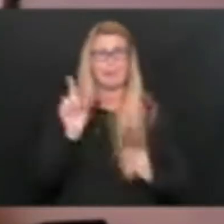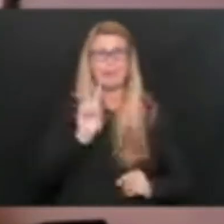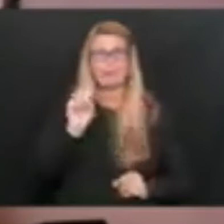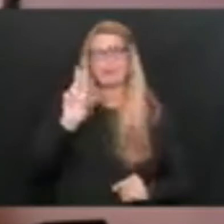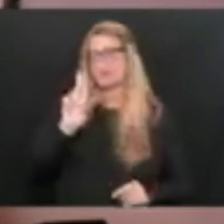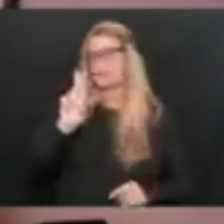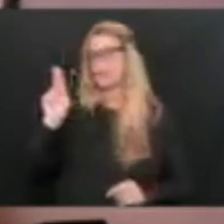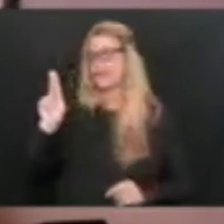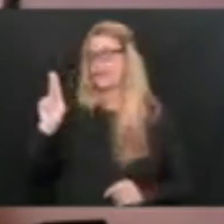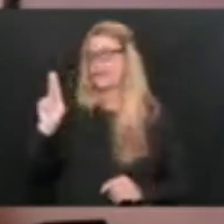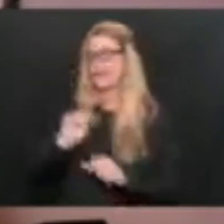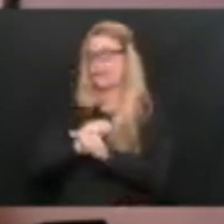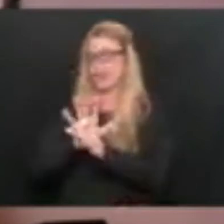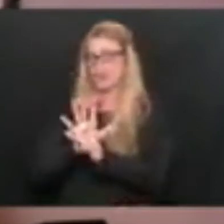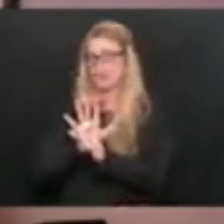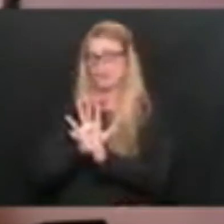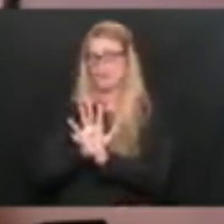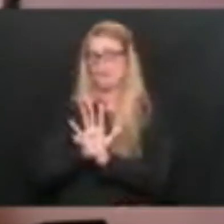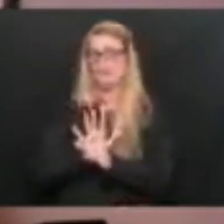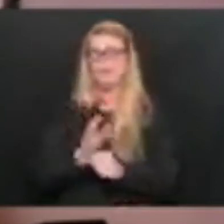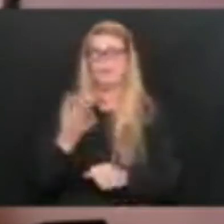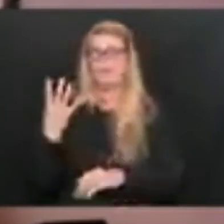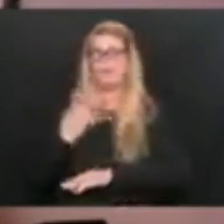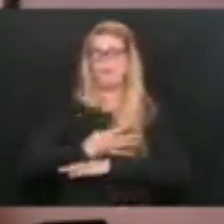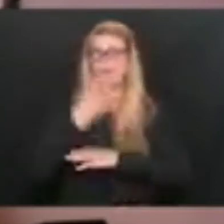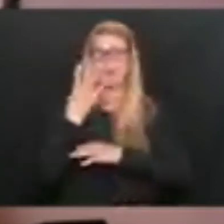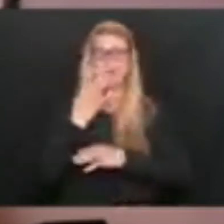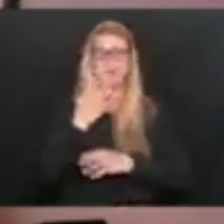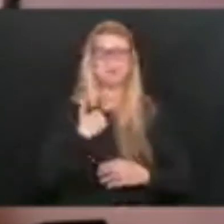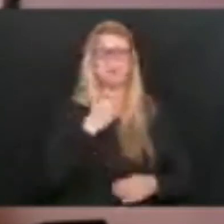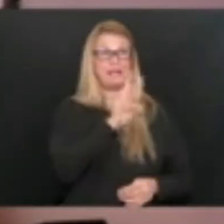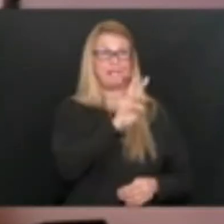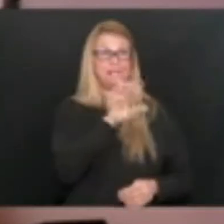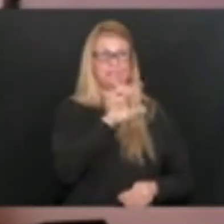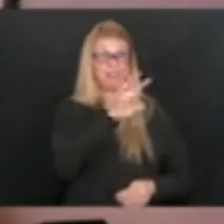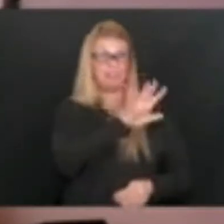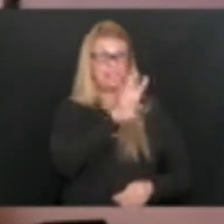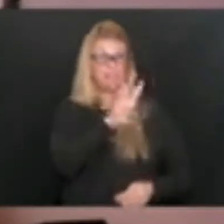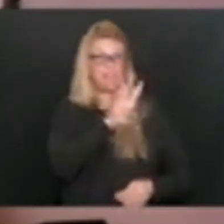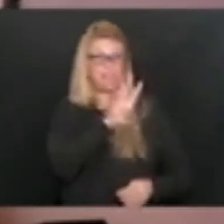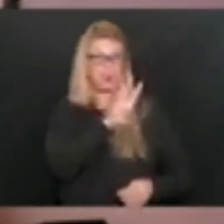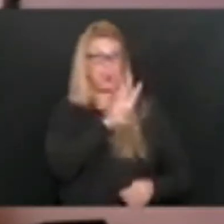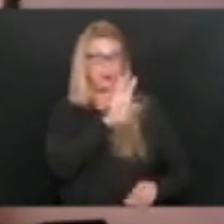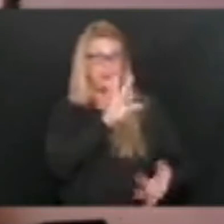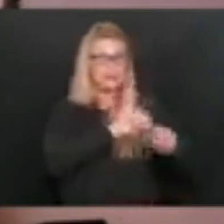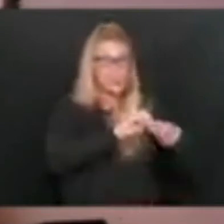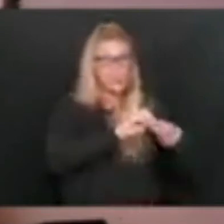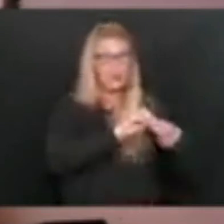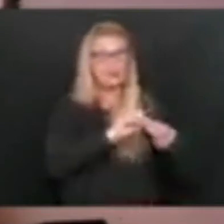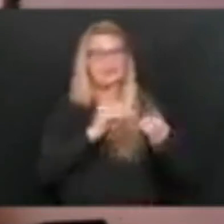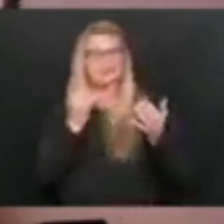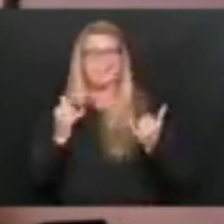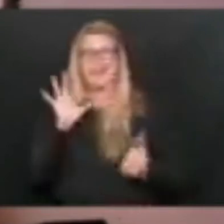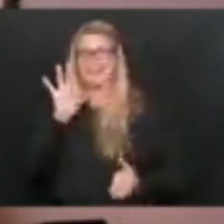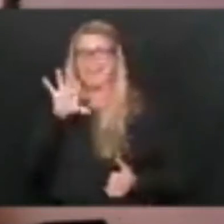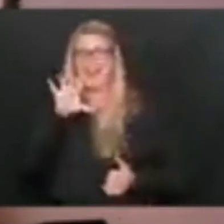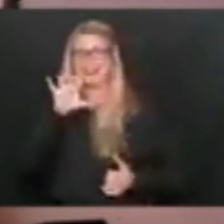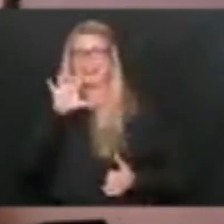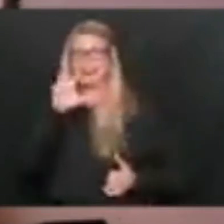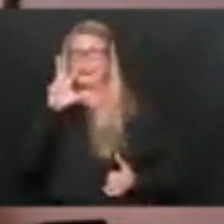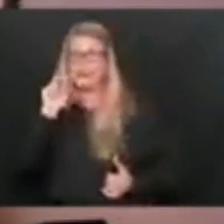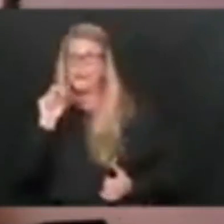the past 4 days, we've gone from 654 reported cases to now